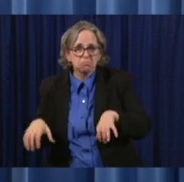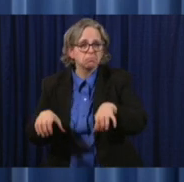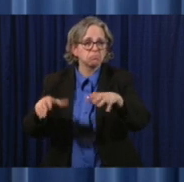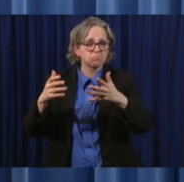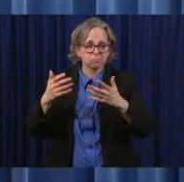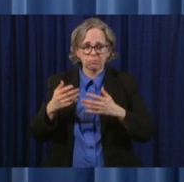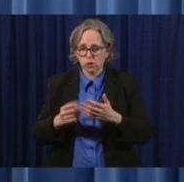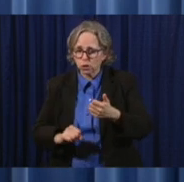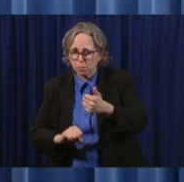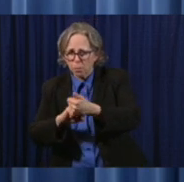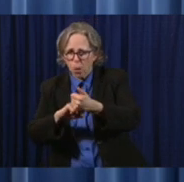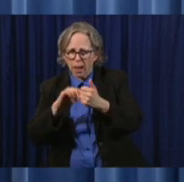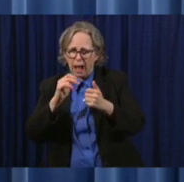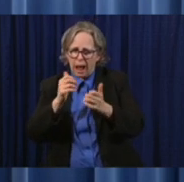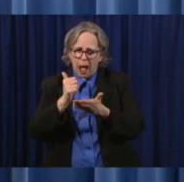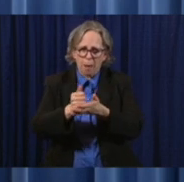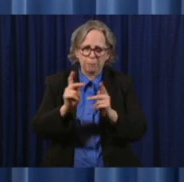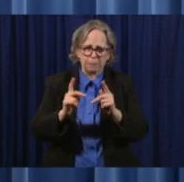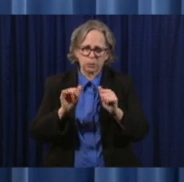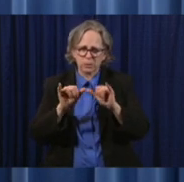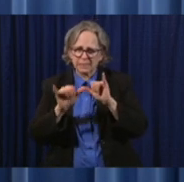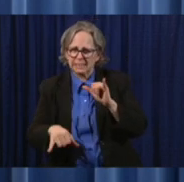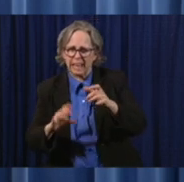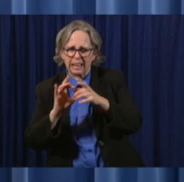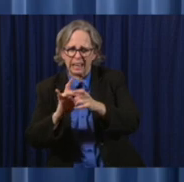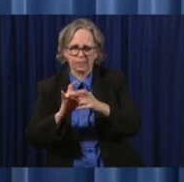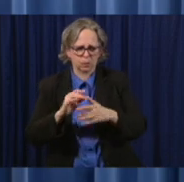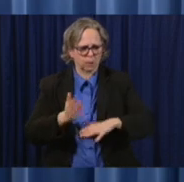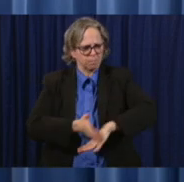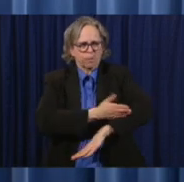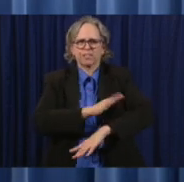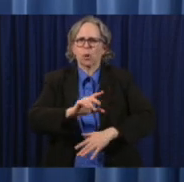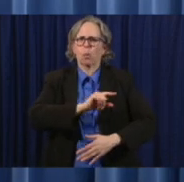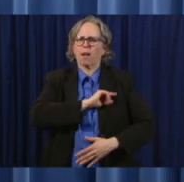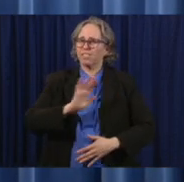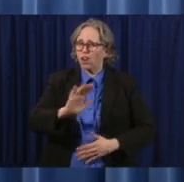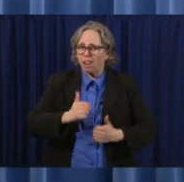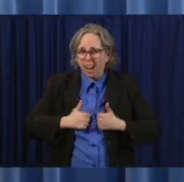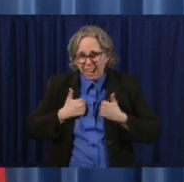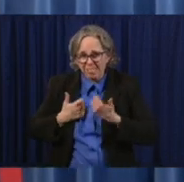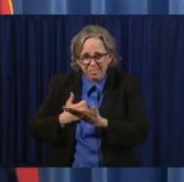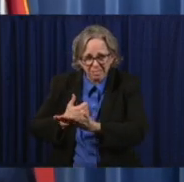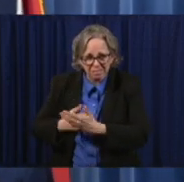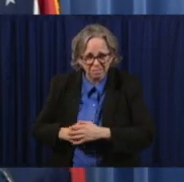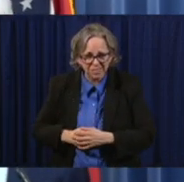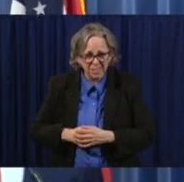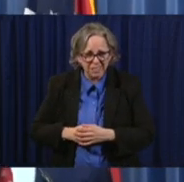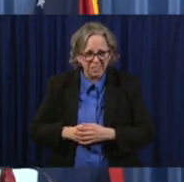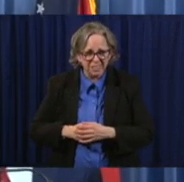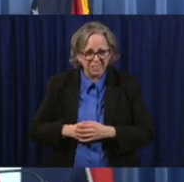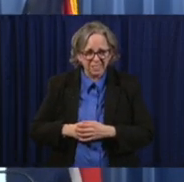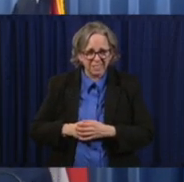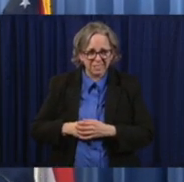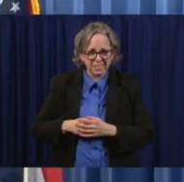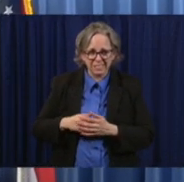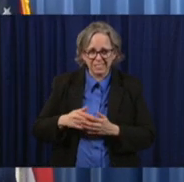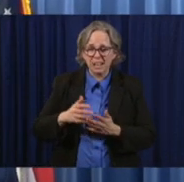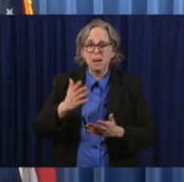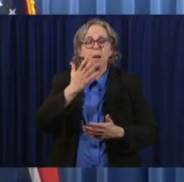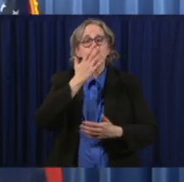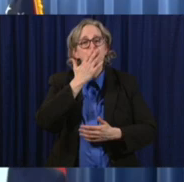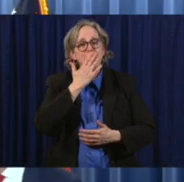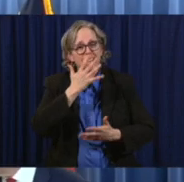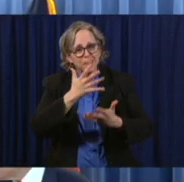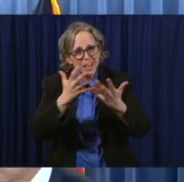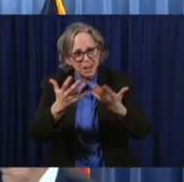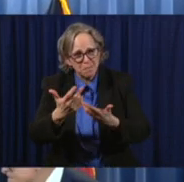of the people who are in there and keeping them connected. So, Director, thank you very much for joining us.